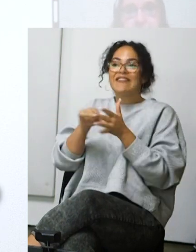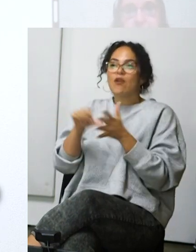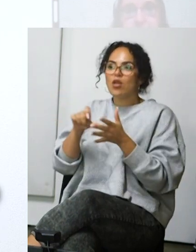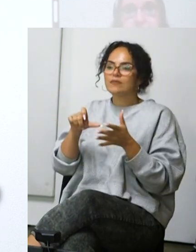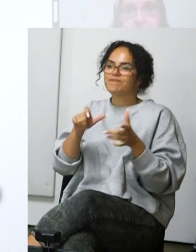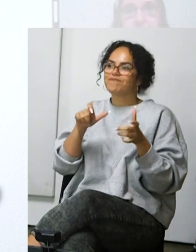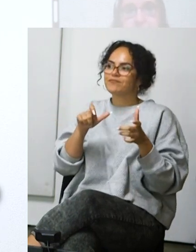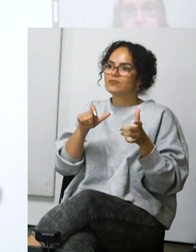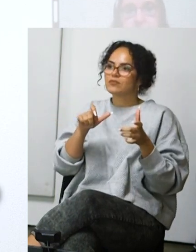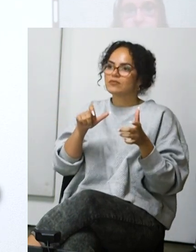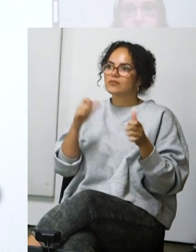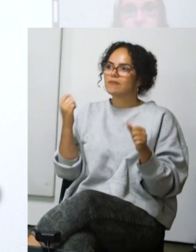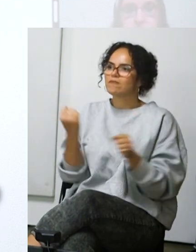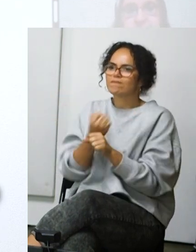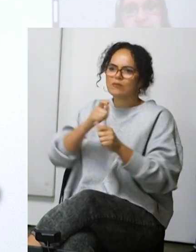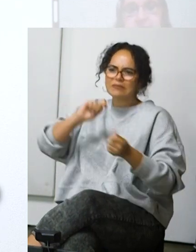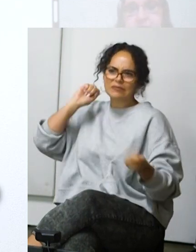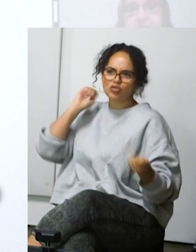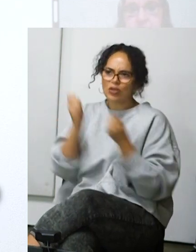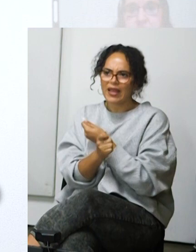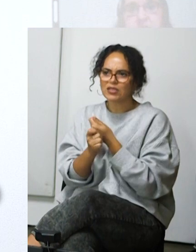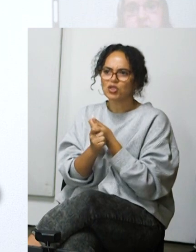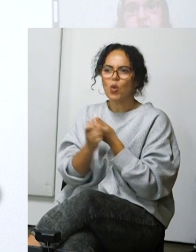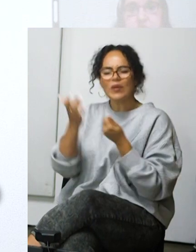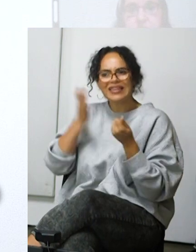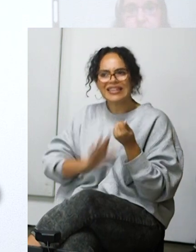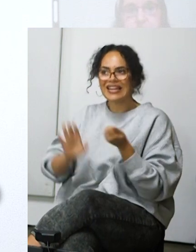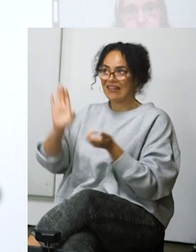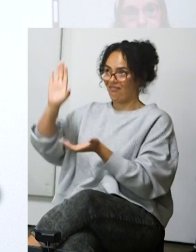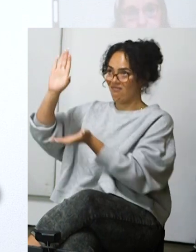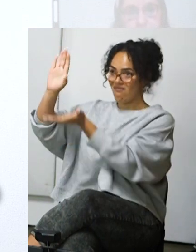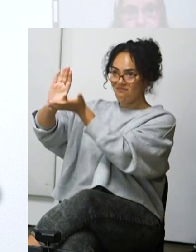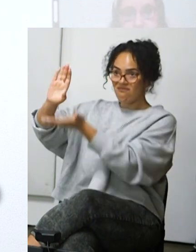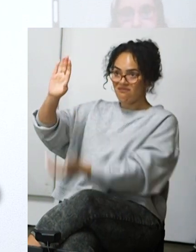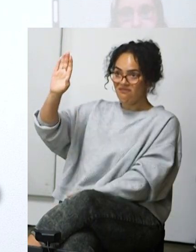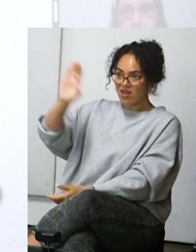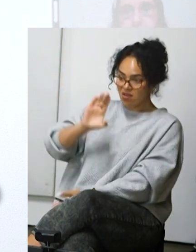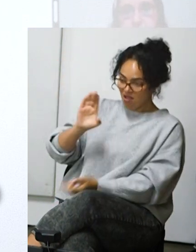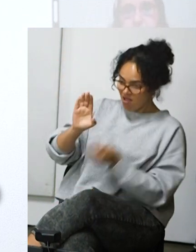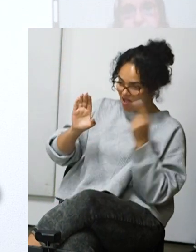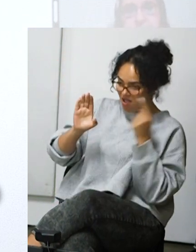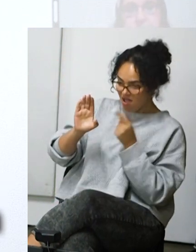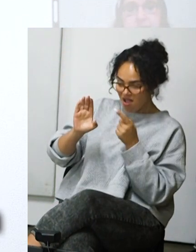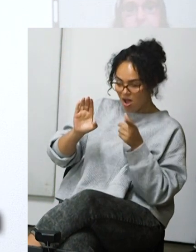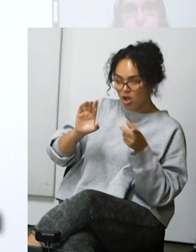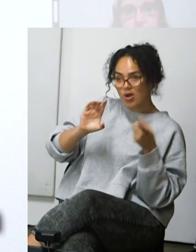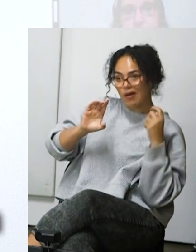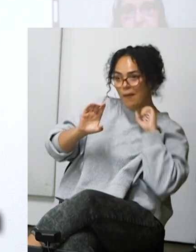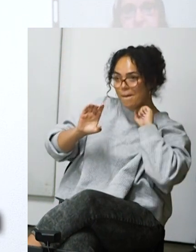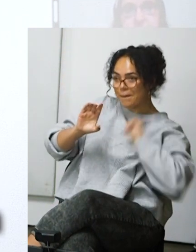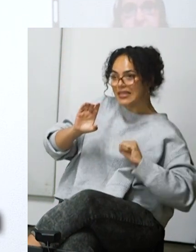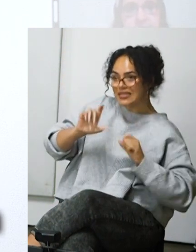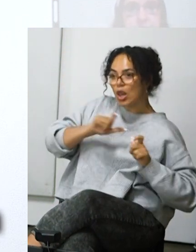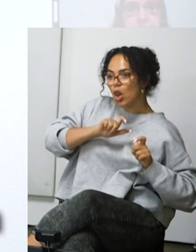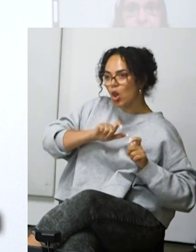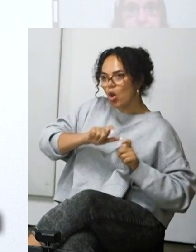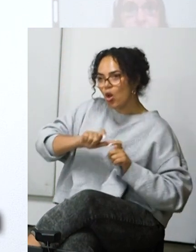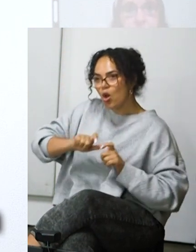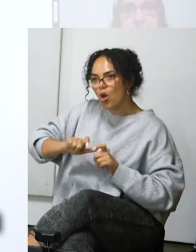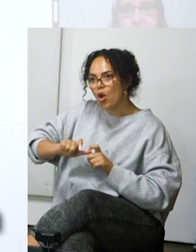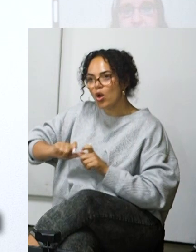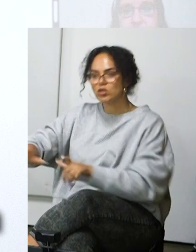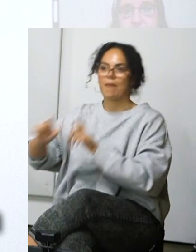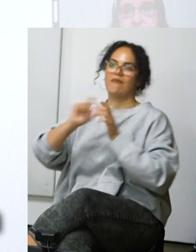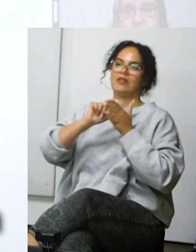so precarious. So we really need funders to commit long-term to disabled-led projects and